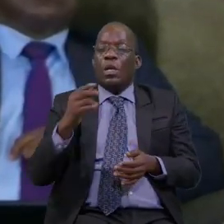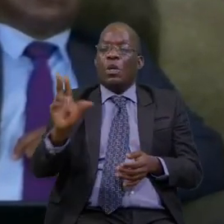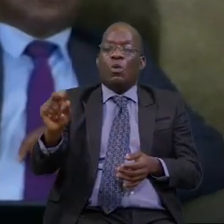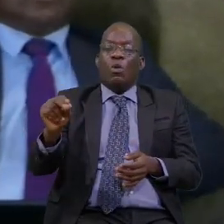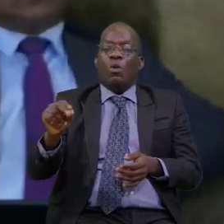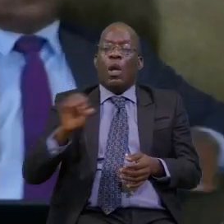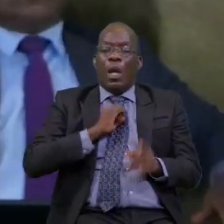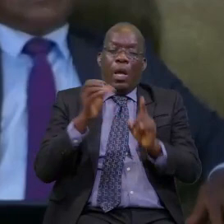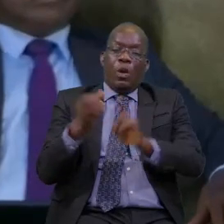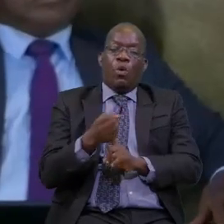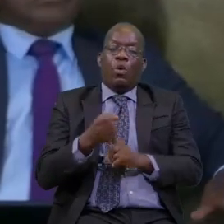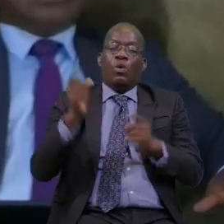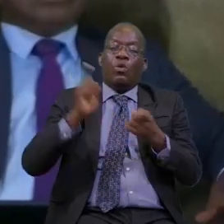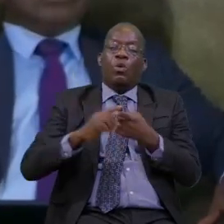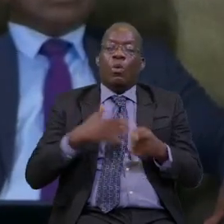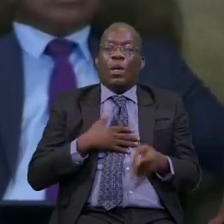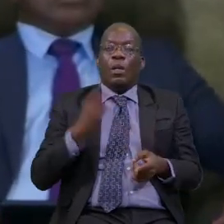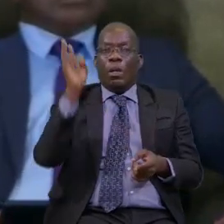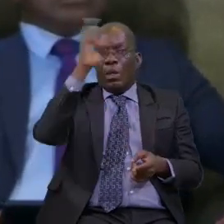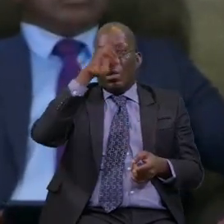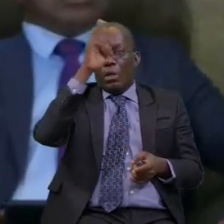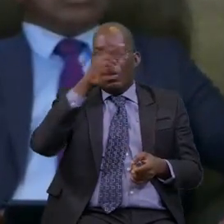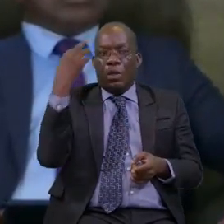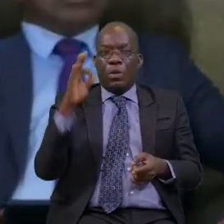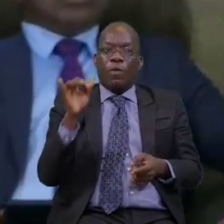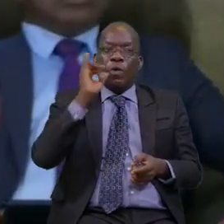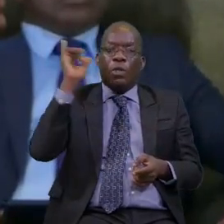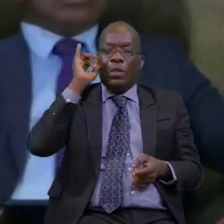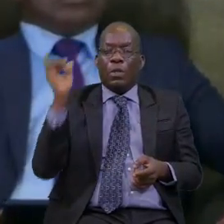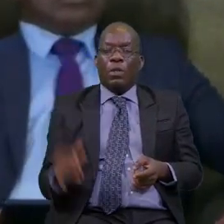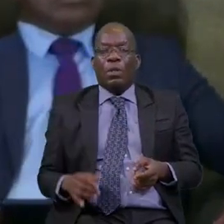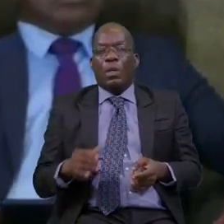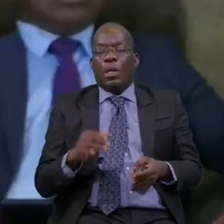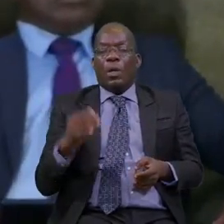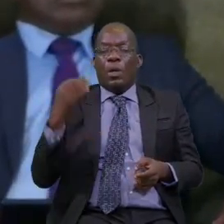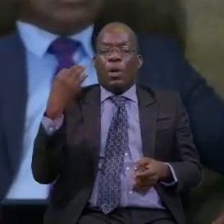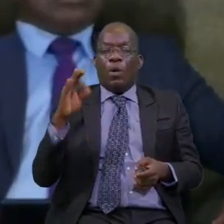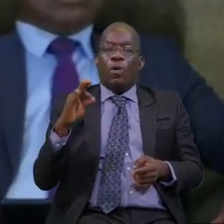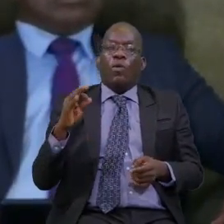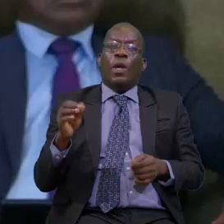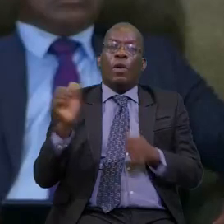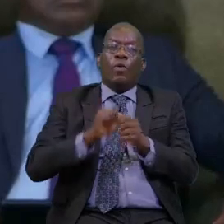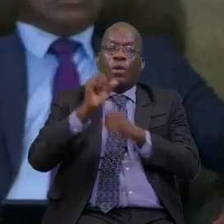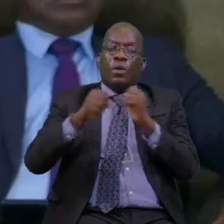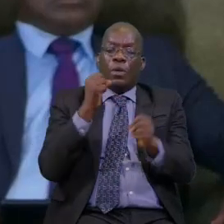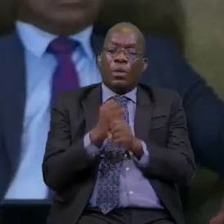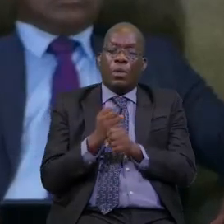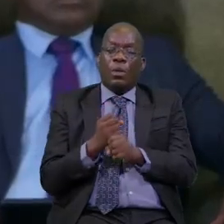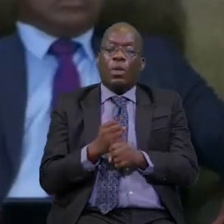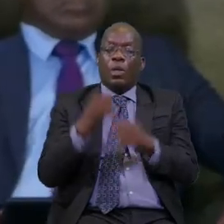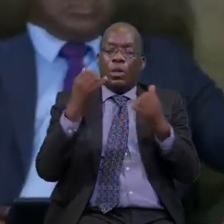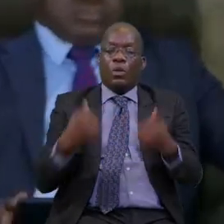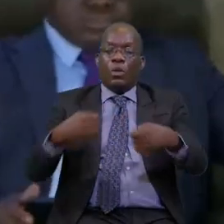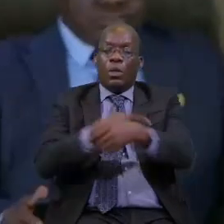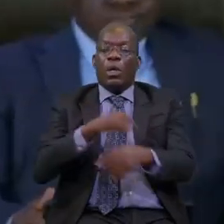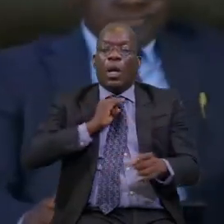to my ignorance of yesterday, yesteryears, And even today, I'm still holding